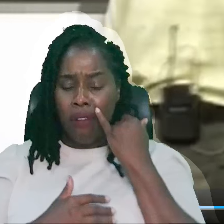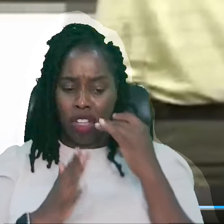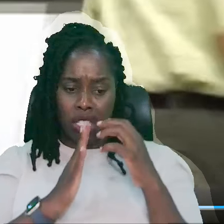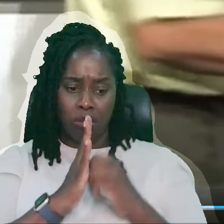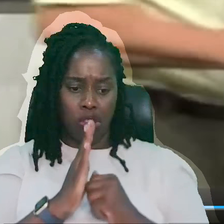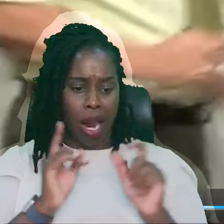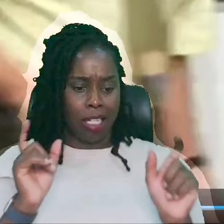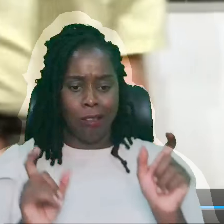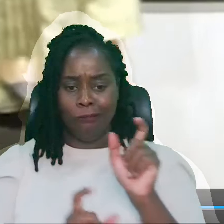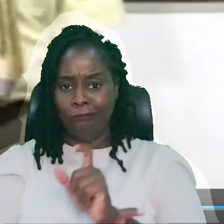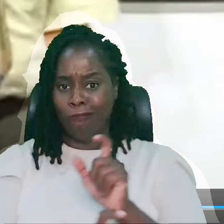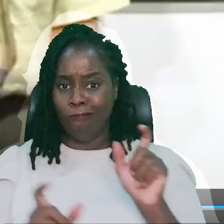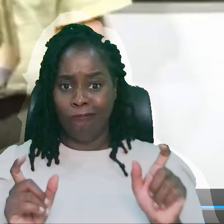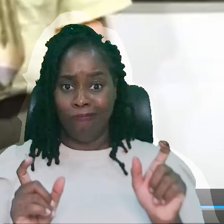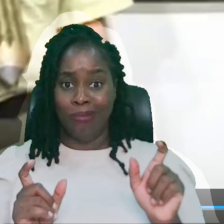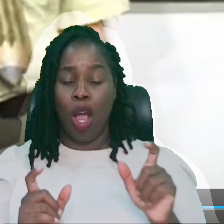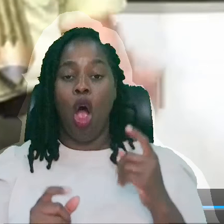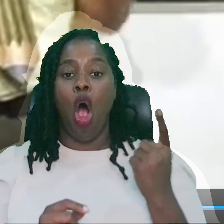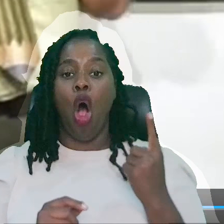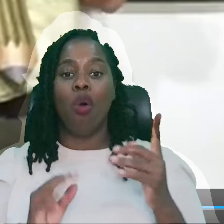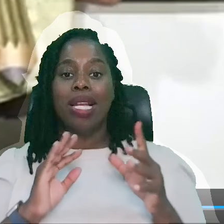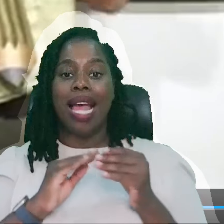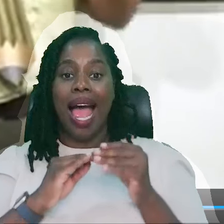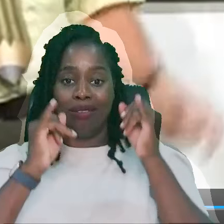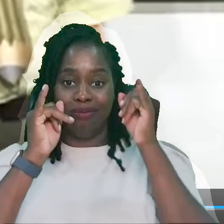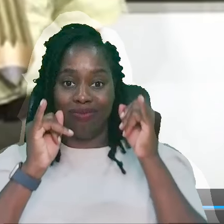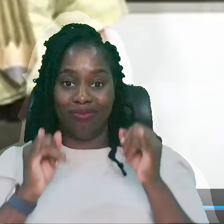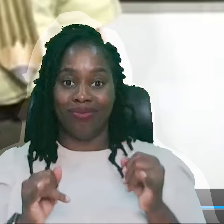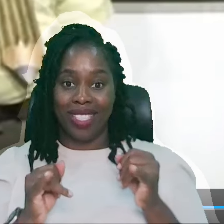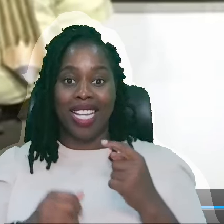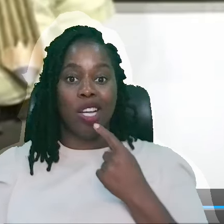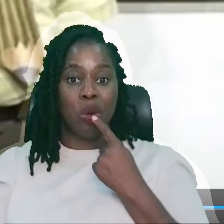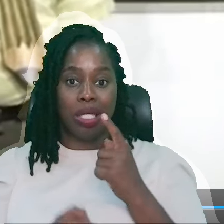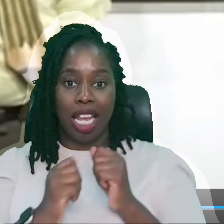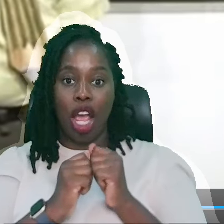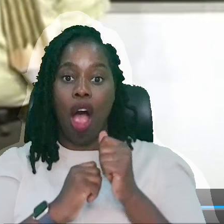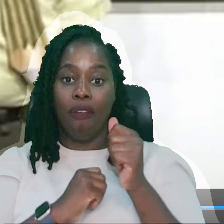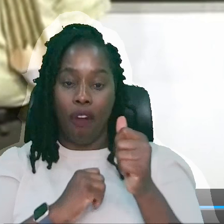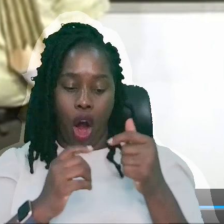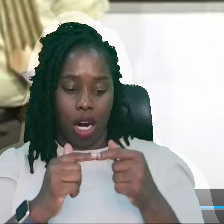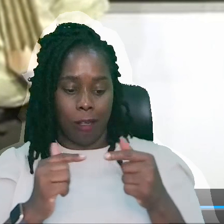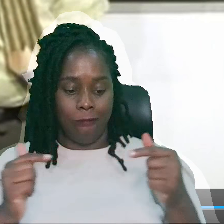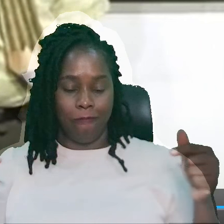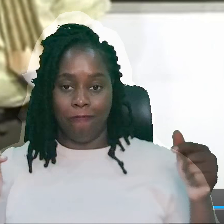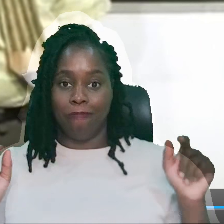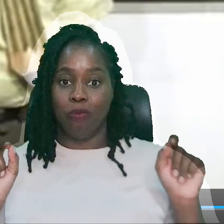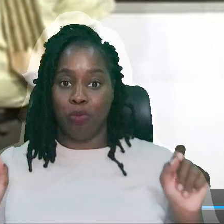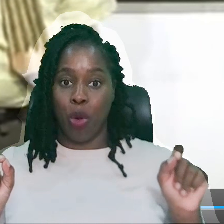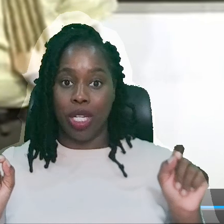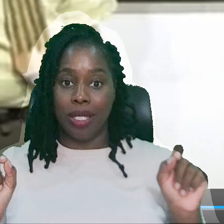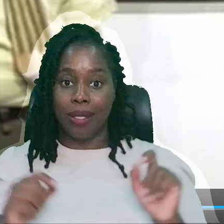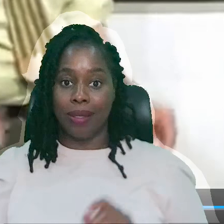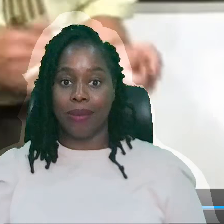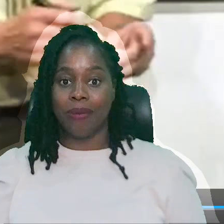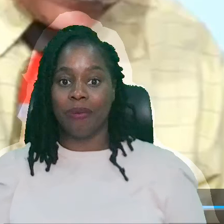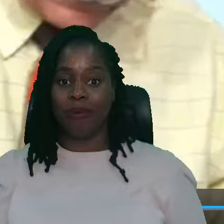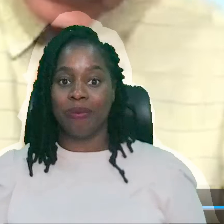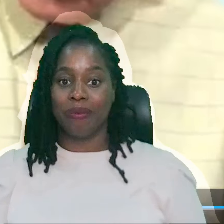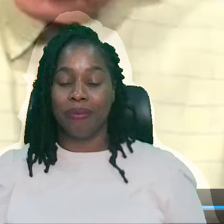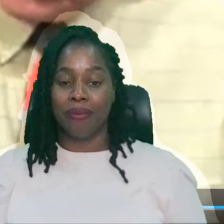take the absolute value of that difference, that'll tell you how far apart those 2 points are.